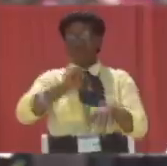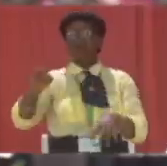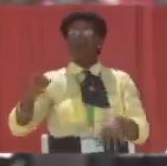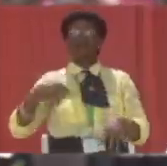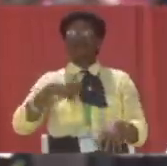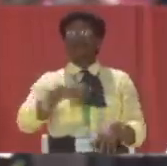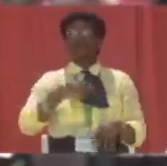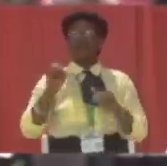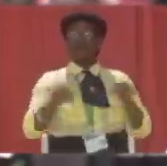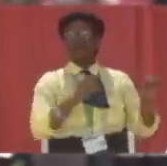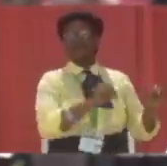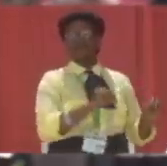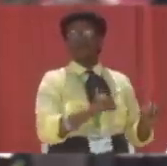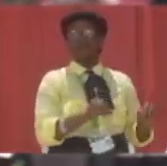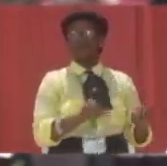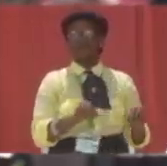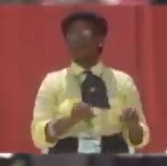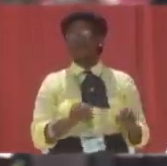Let them learn